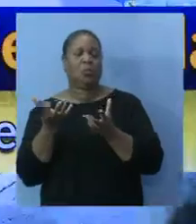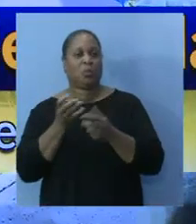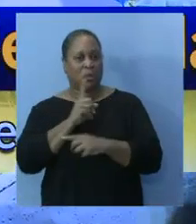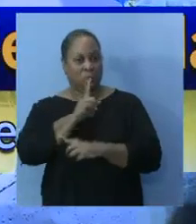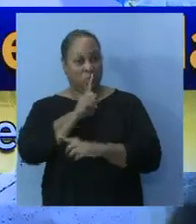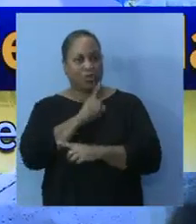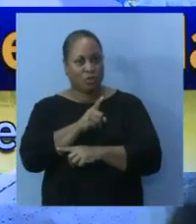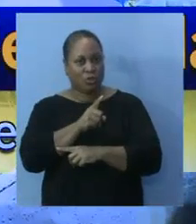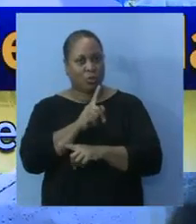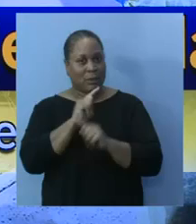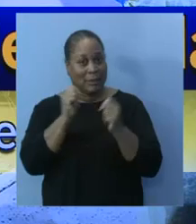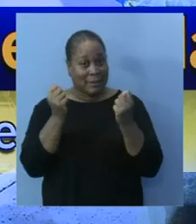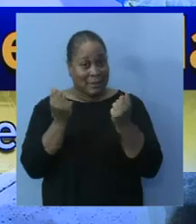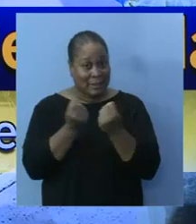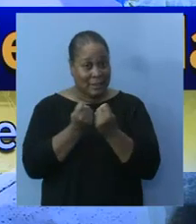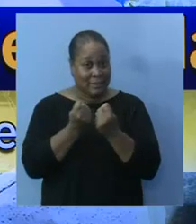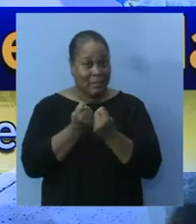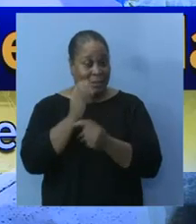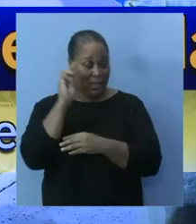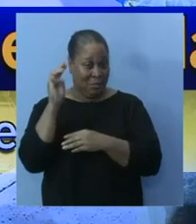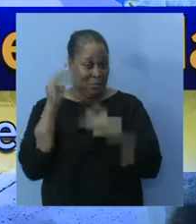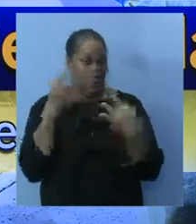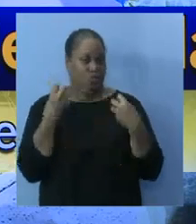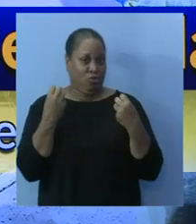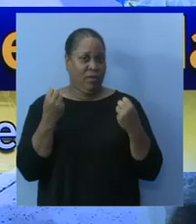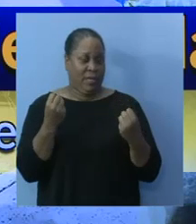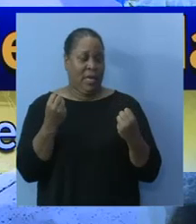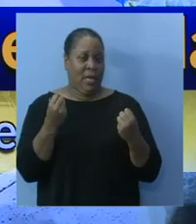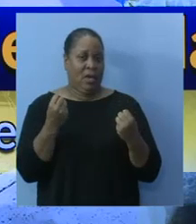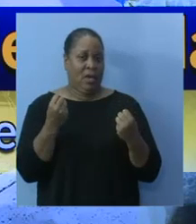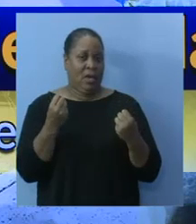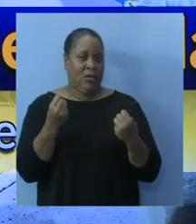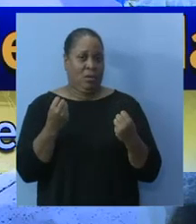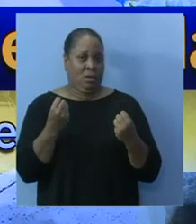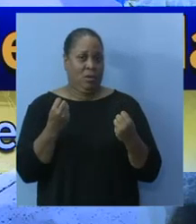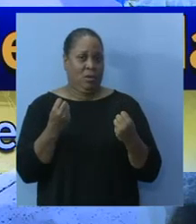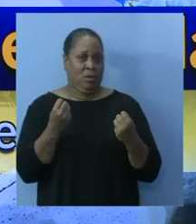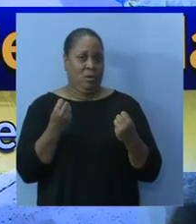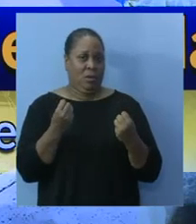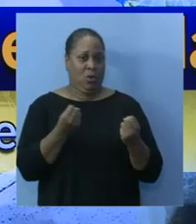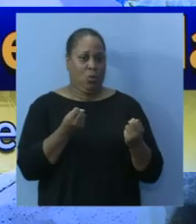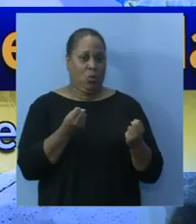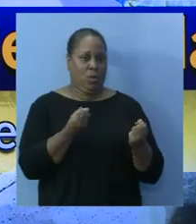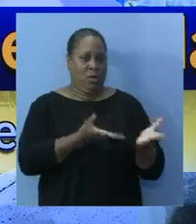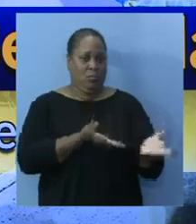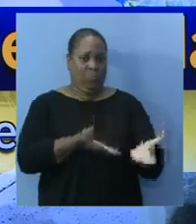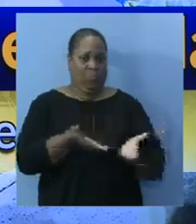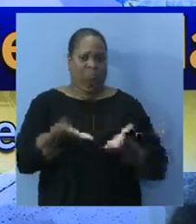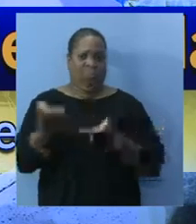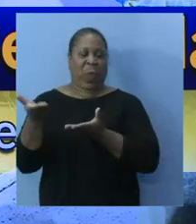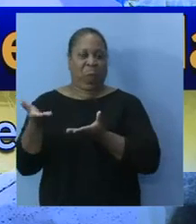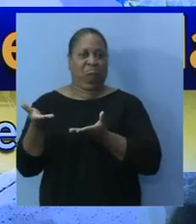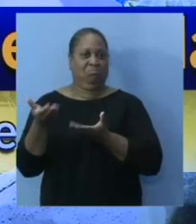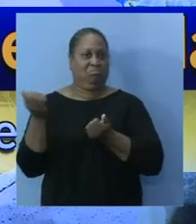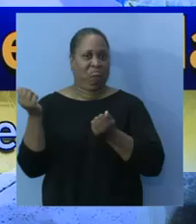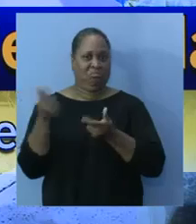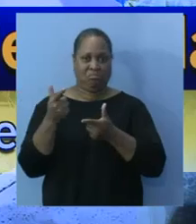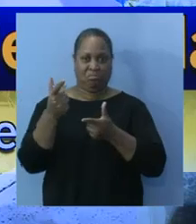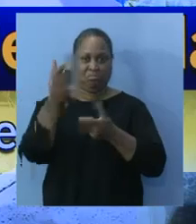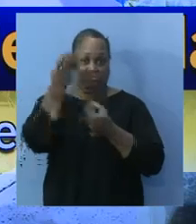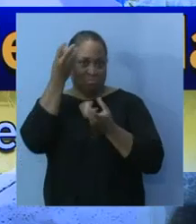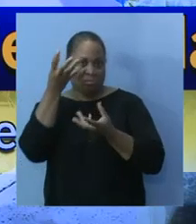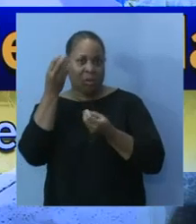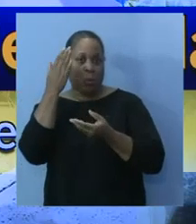ensure is that the teams at the Ministry of Health, though we do want to make sure that we roll out what those things are, we know that the teams over there